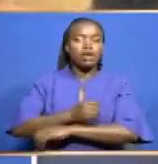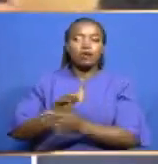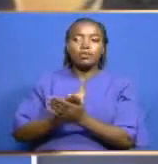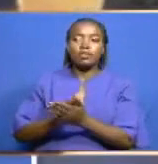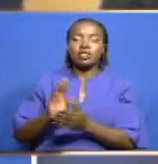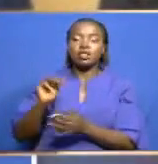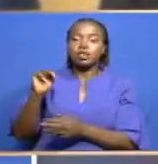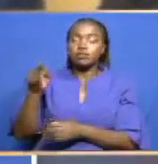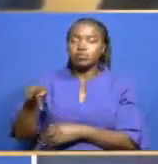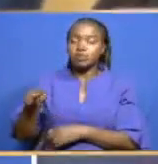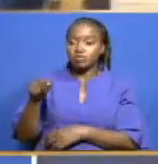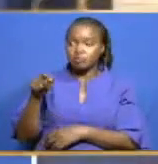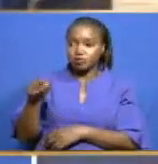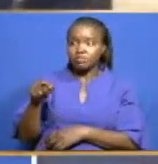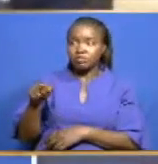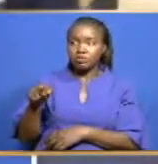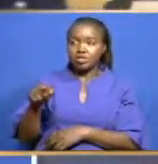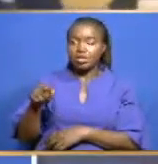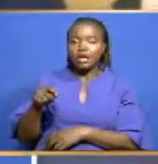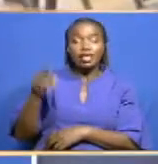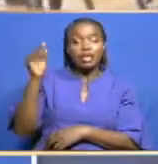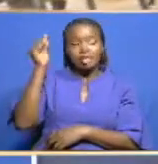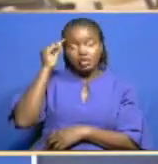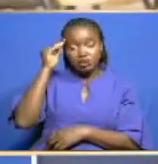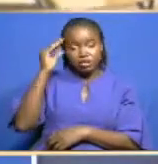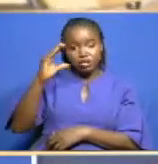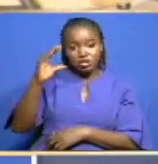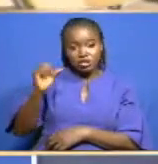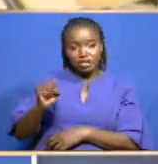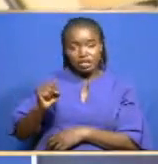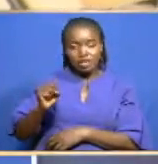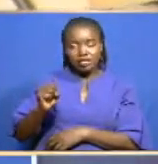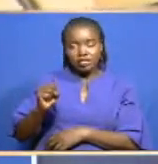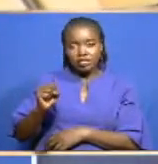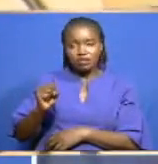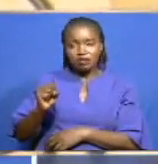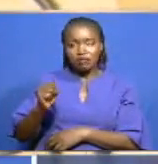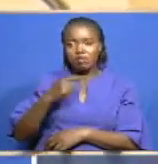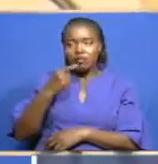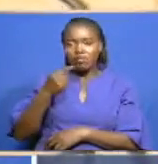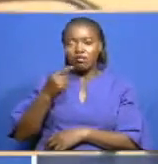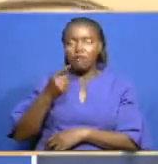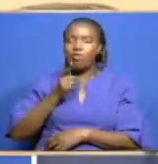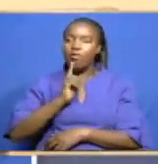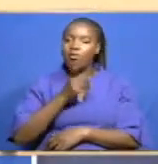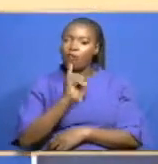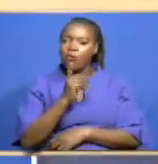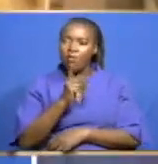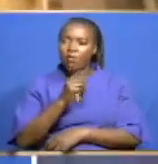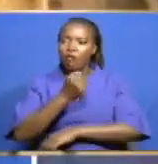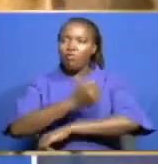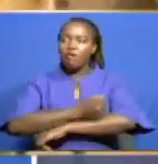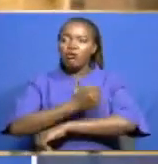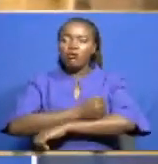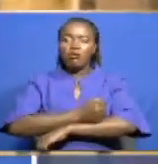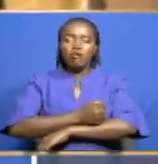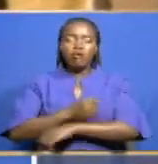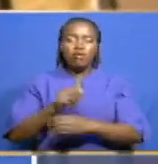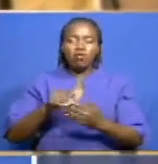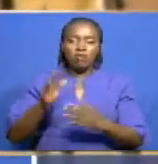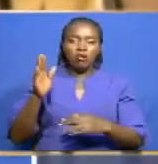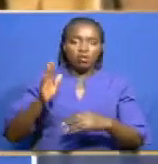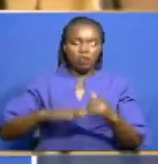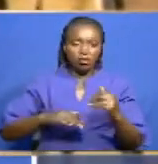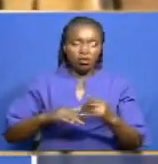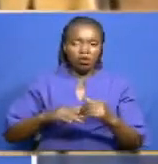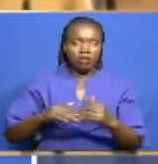of Parliament Wabungu Ngujiri, Education Cabinet Secretary Professor George Magoha sent a stern warning to schools that are admitting learners other than